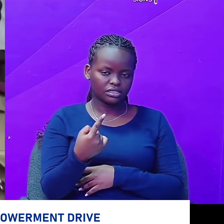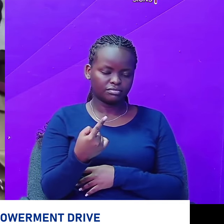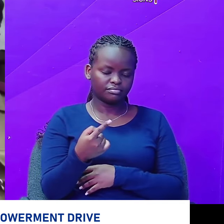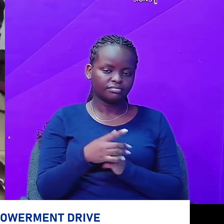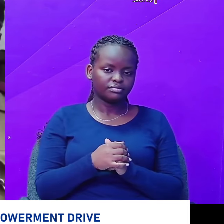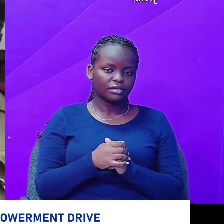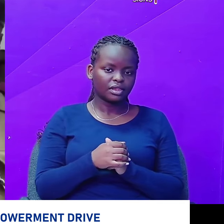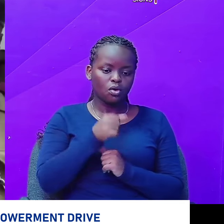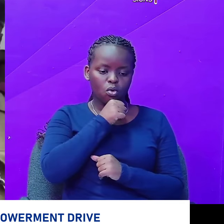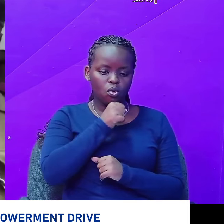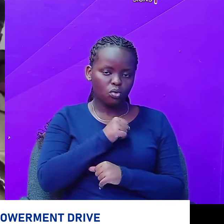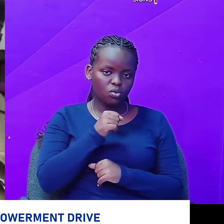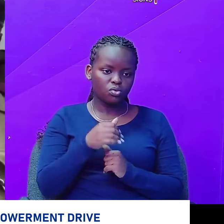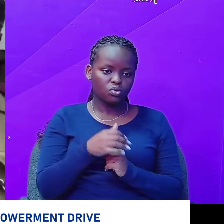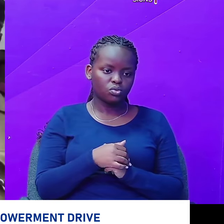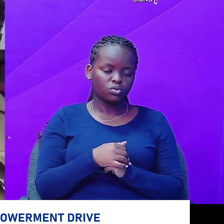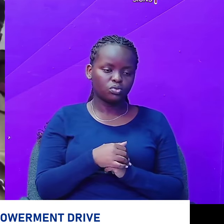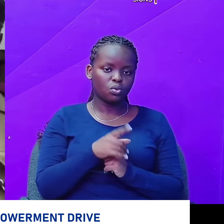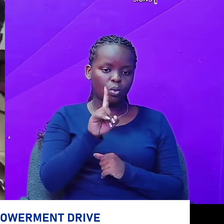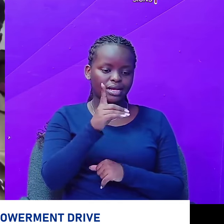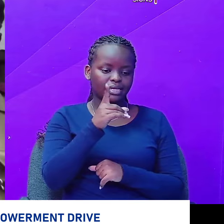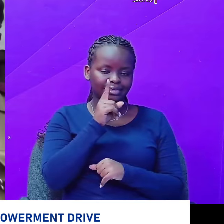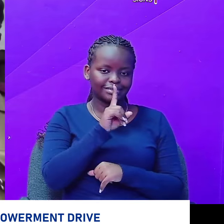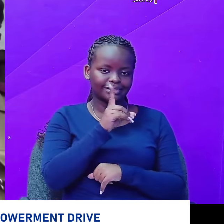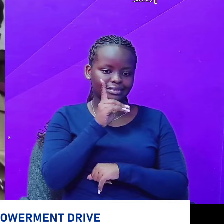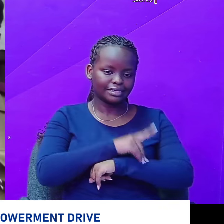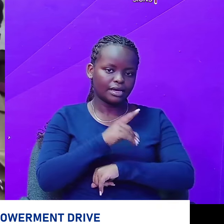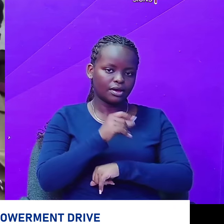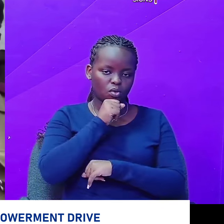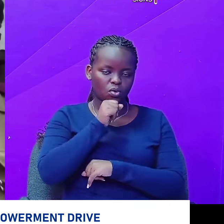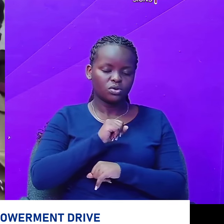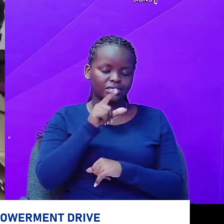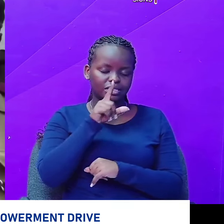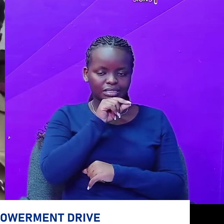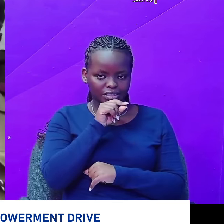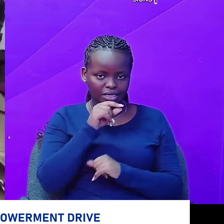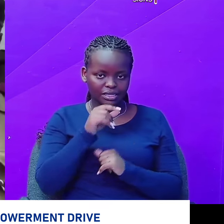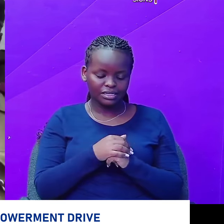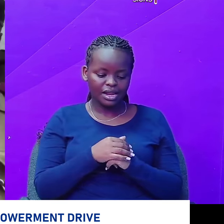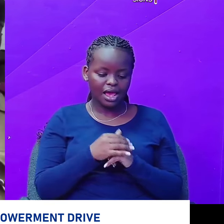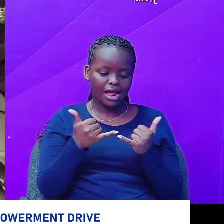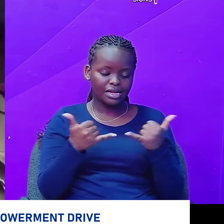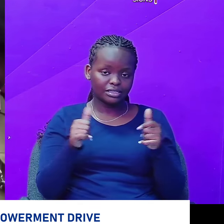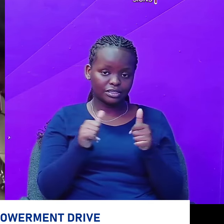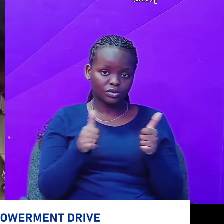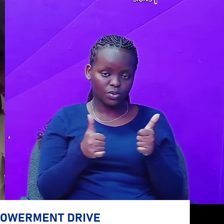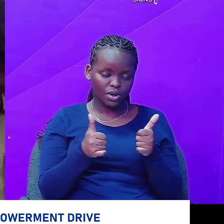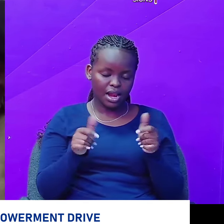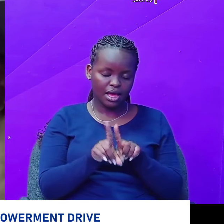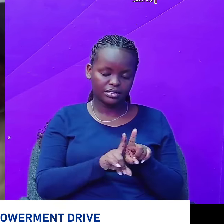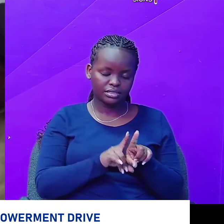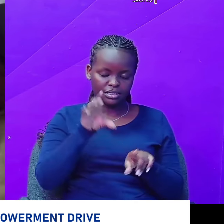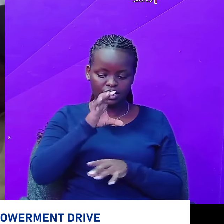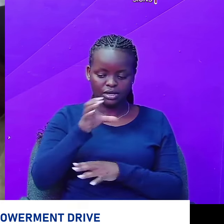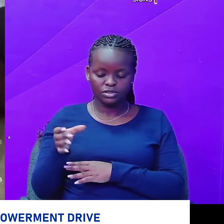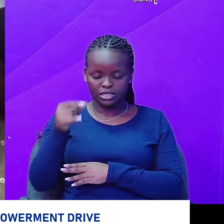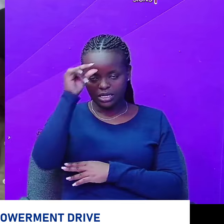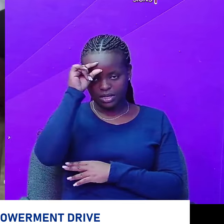county government, that really aligns very well with our agenda as county government, the agenda